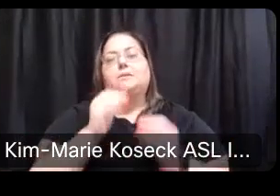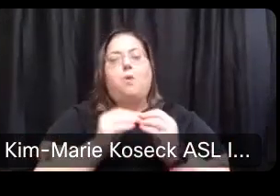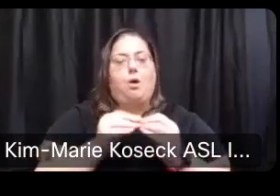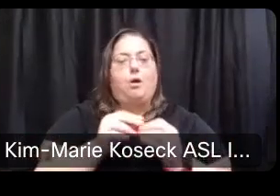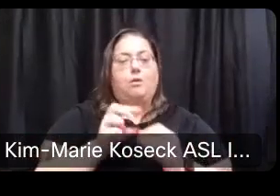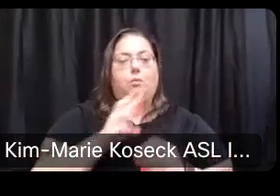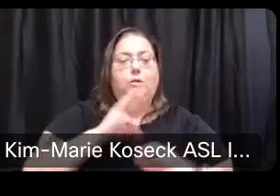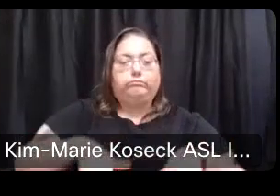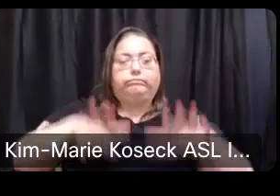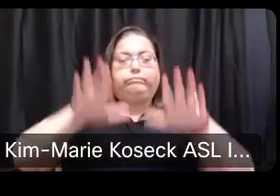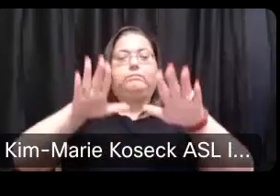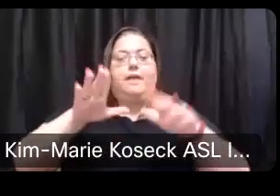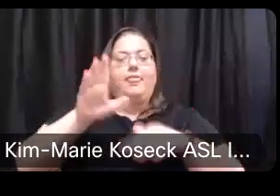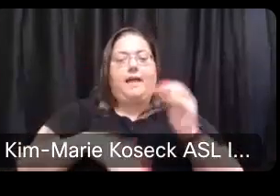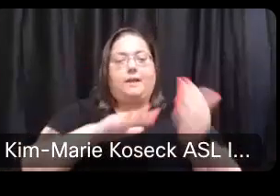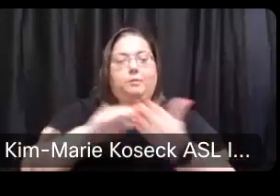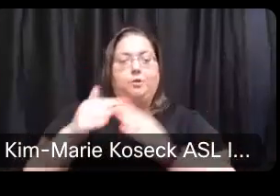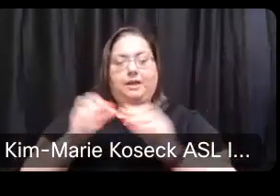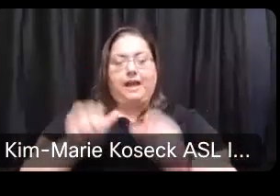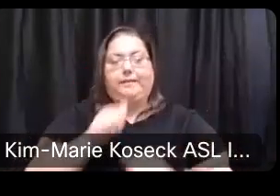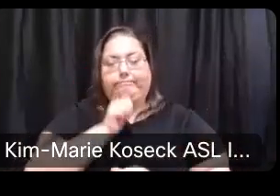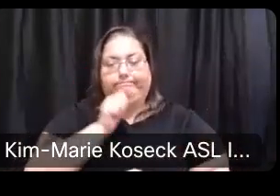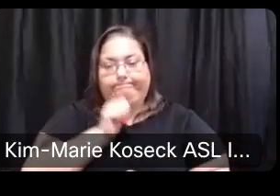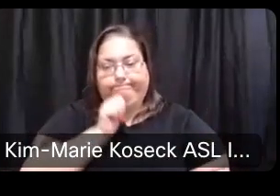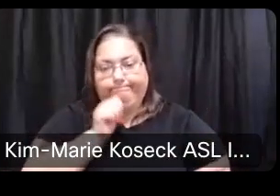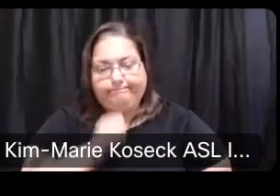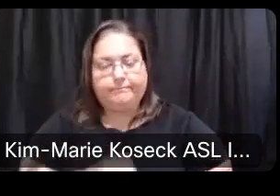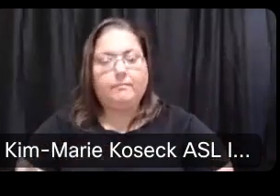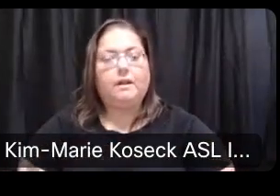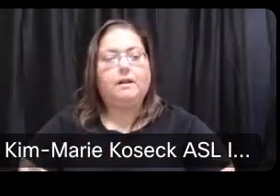endure. Next slide.